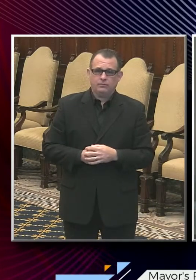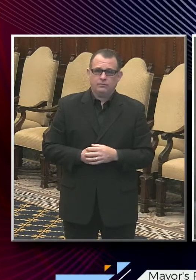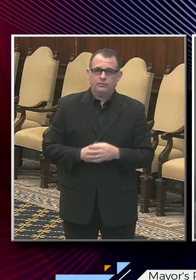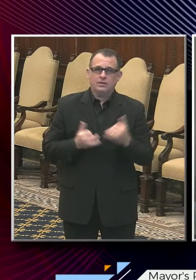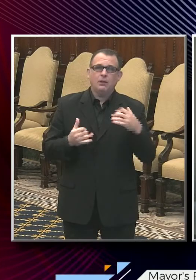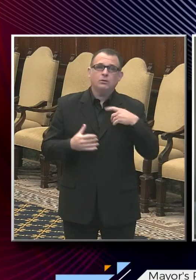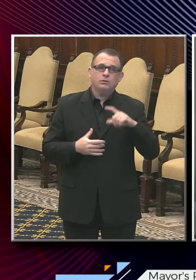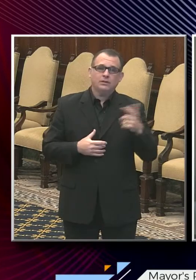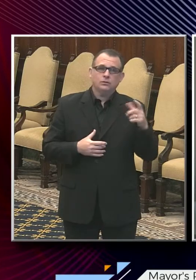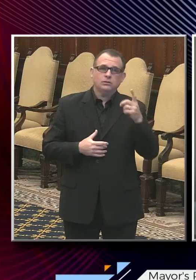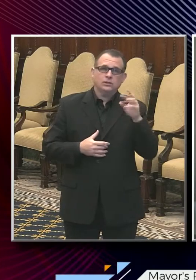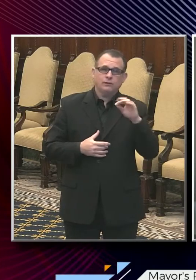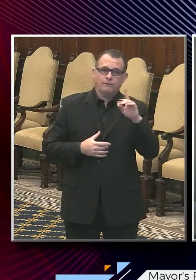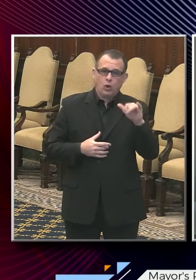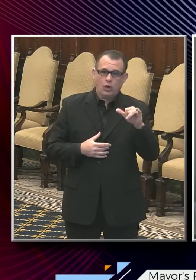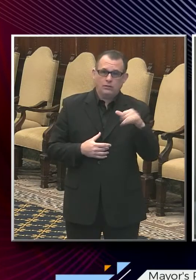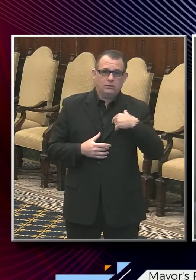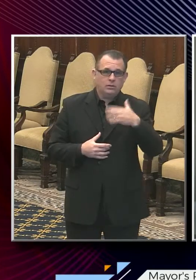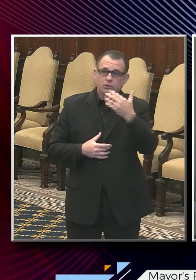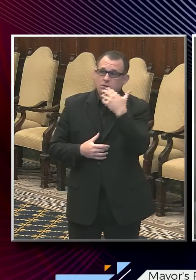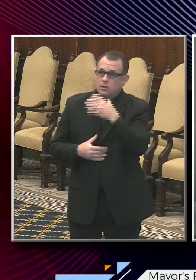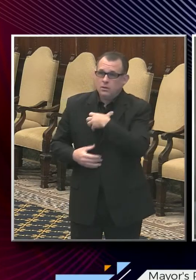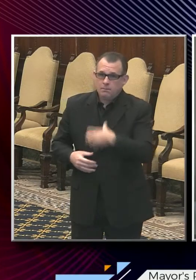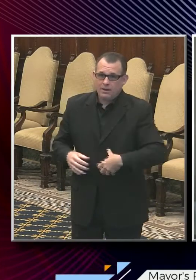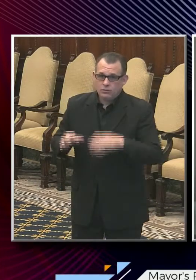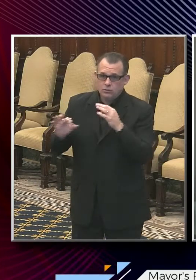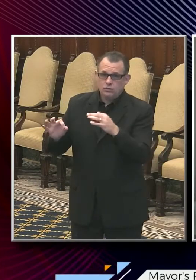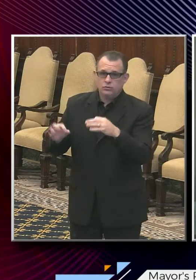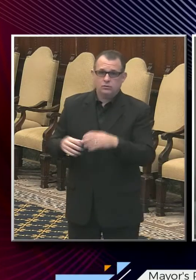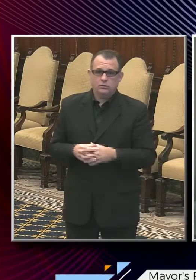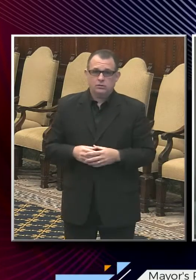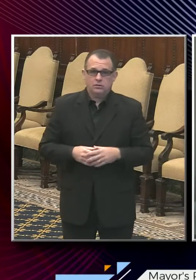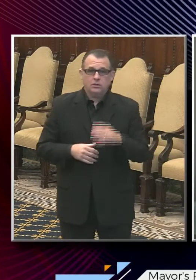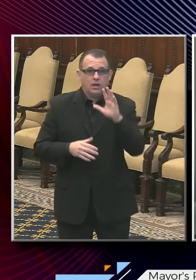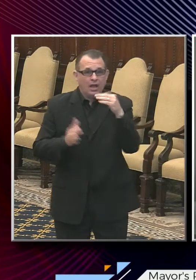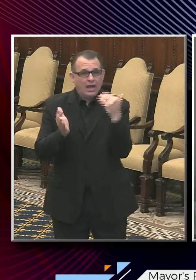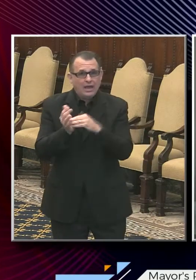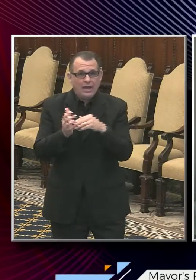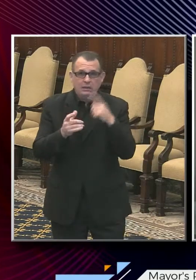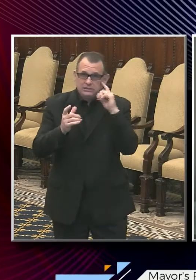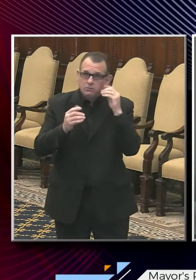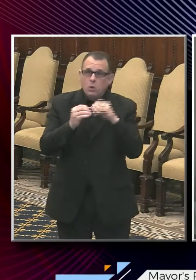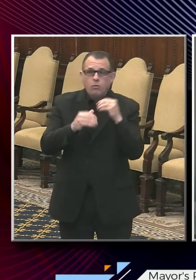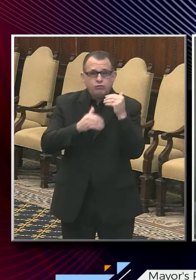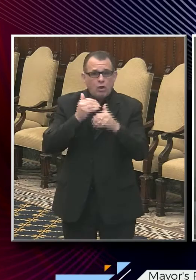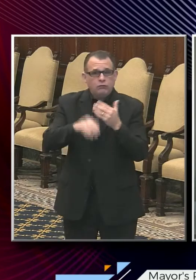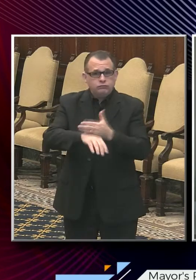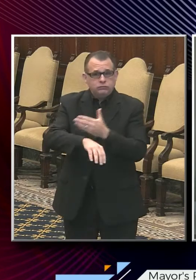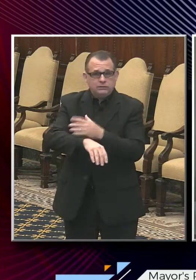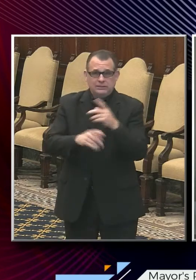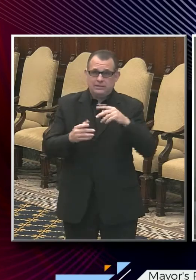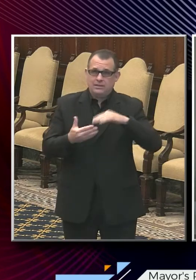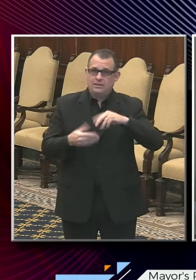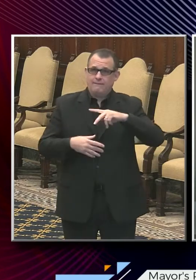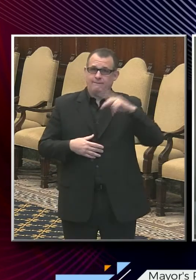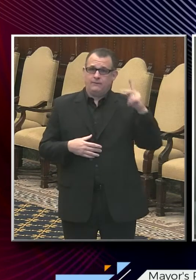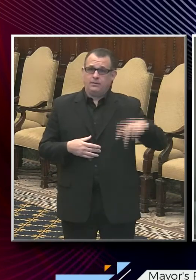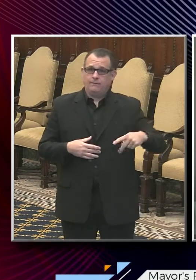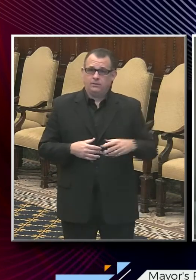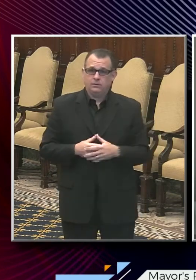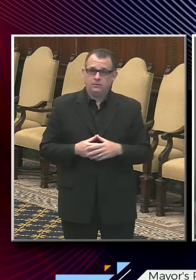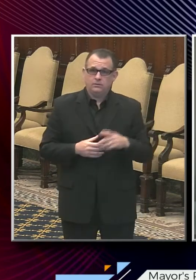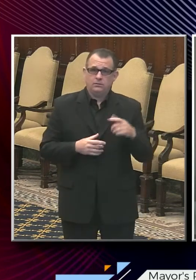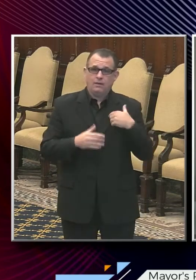Thank you very much, Mayor. We're seeing more signs of progress against the coronavirus epidemic here in Philadelphia. Since this time yesterday,